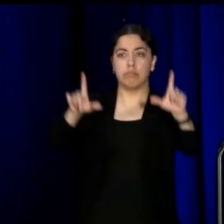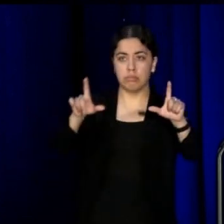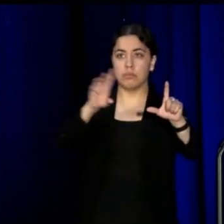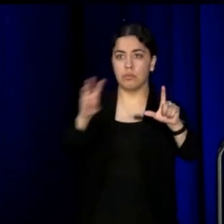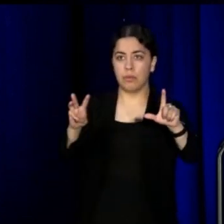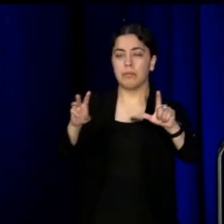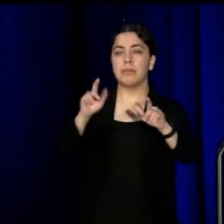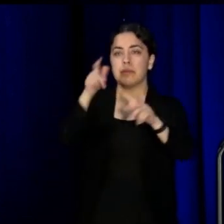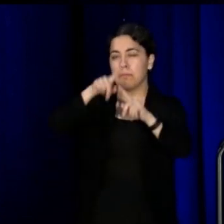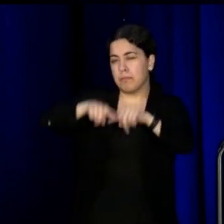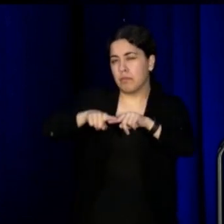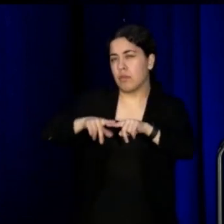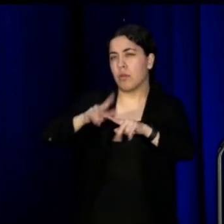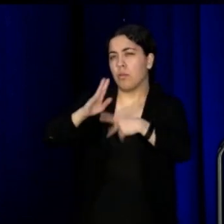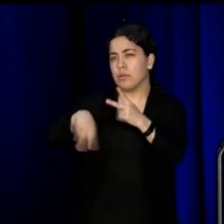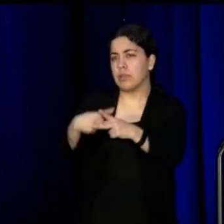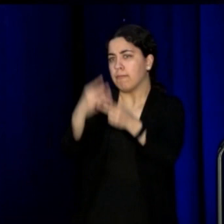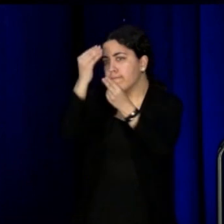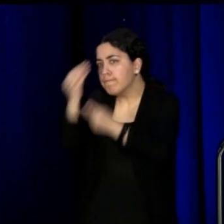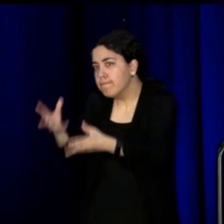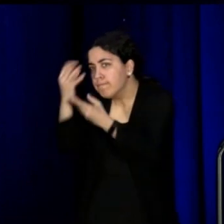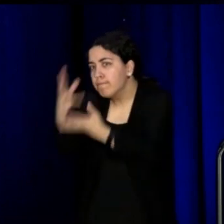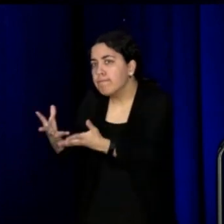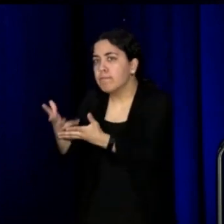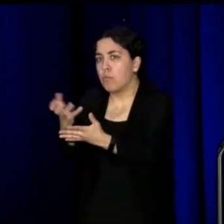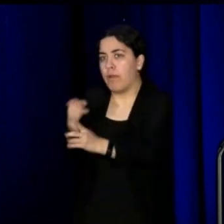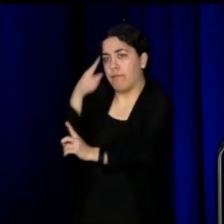the content that we want to deliver to the users.